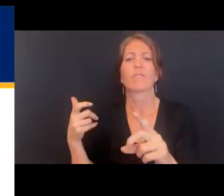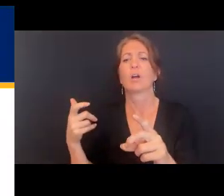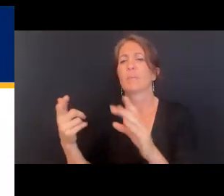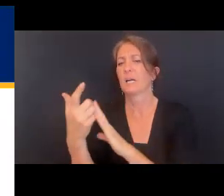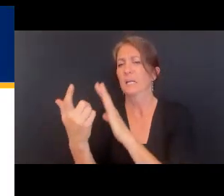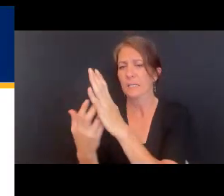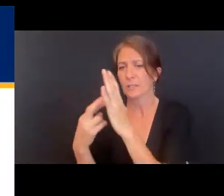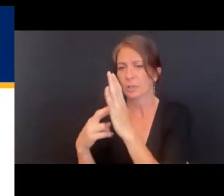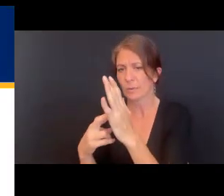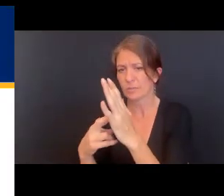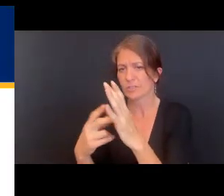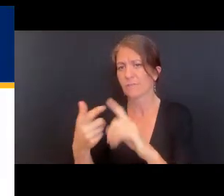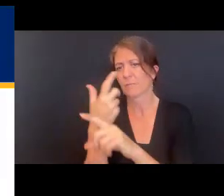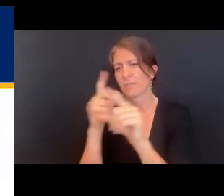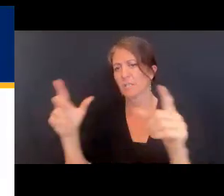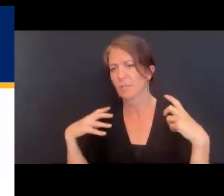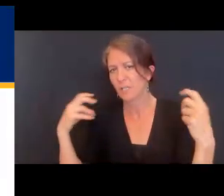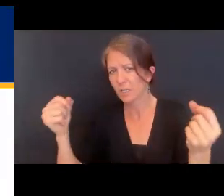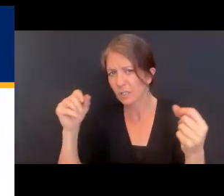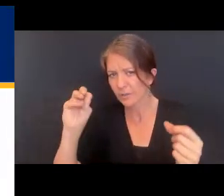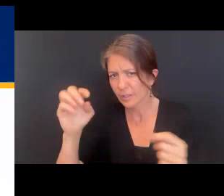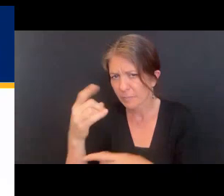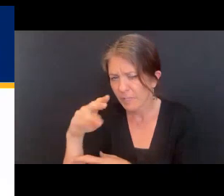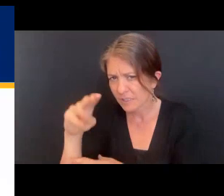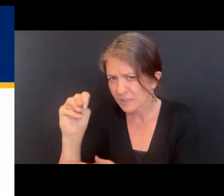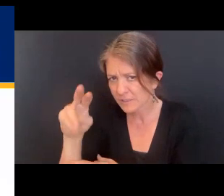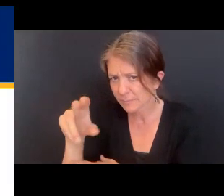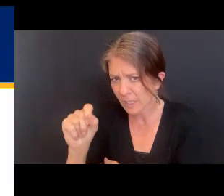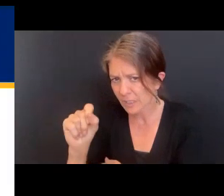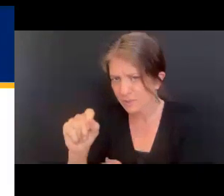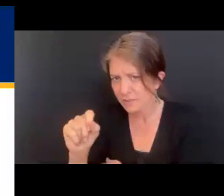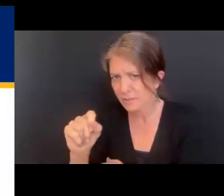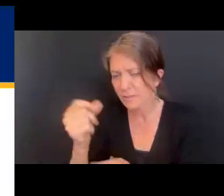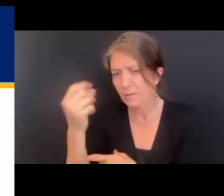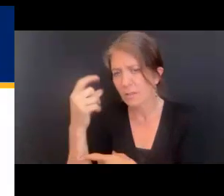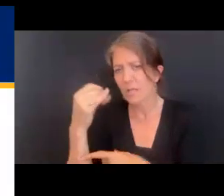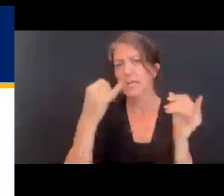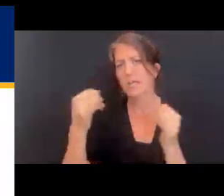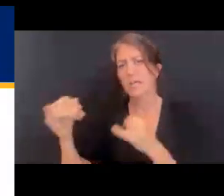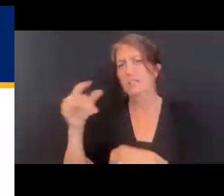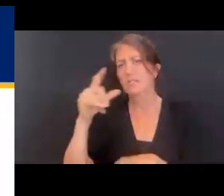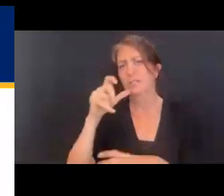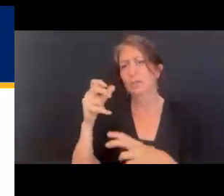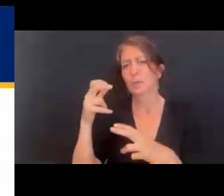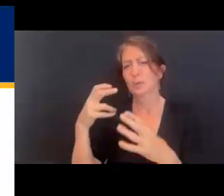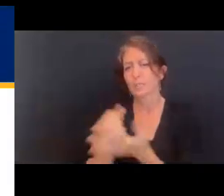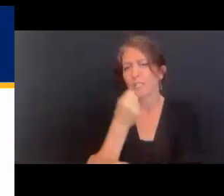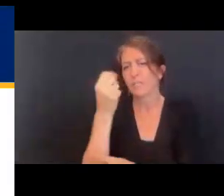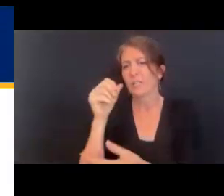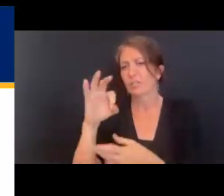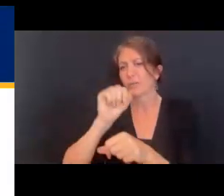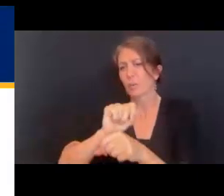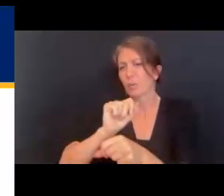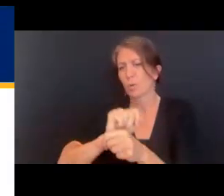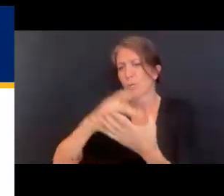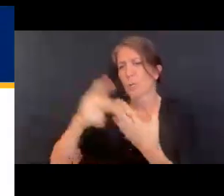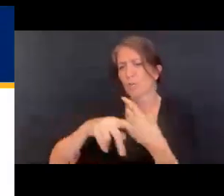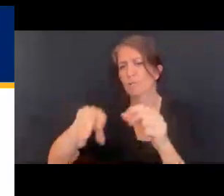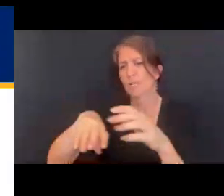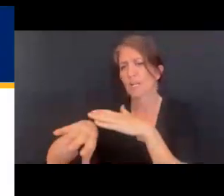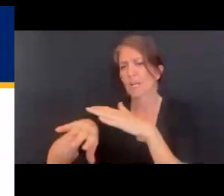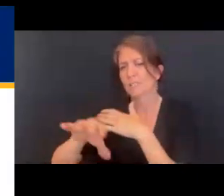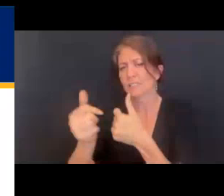Maximus. Individuals who utilize the work program can also access administrative case management services. We can